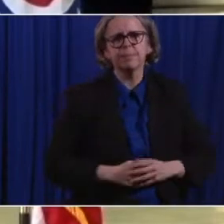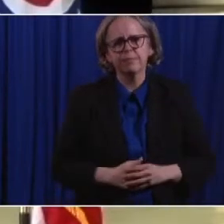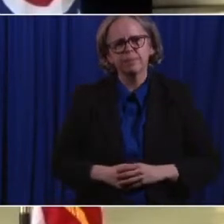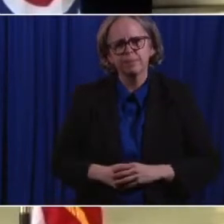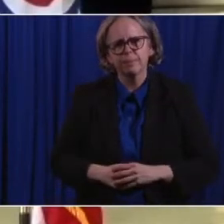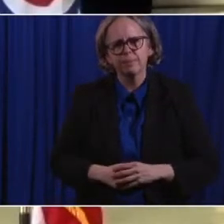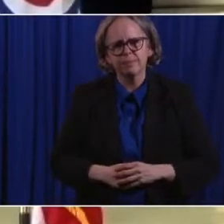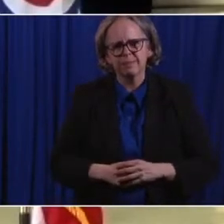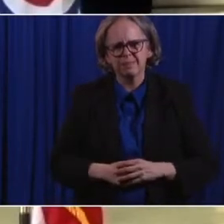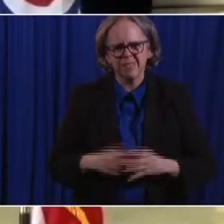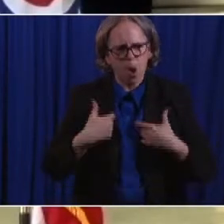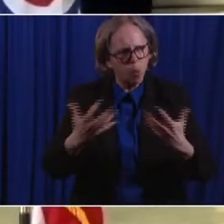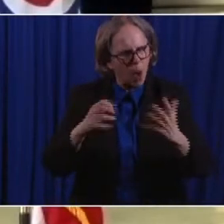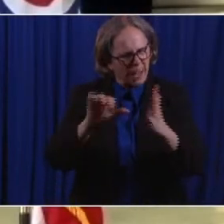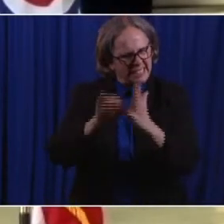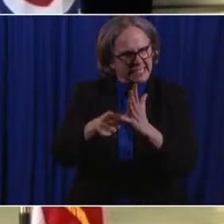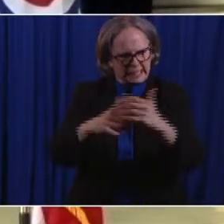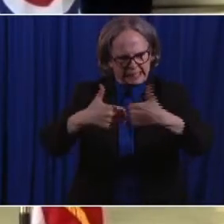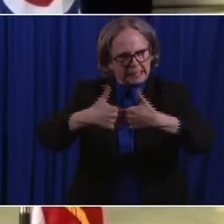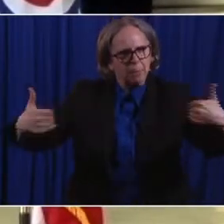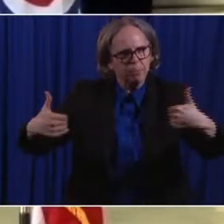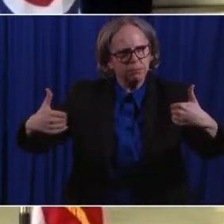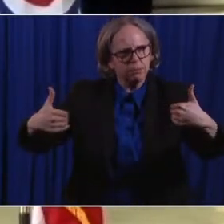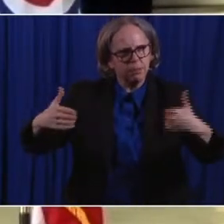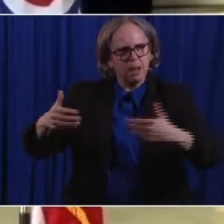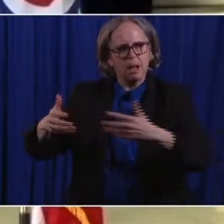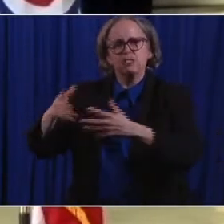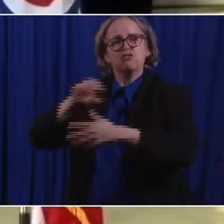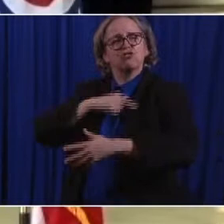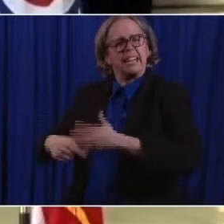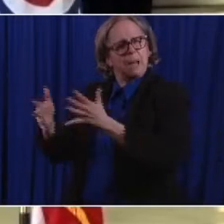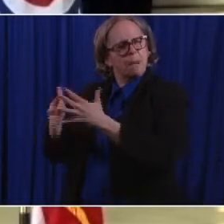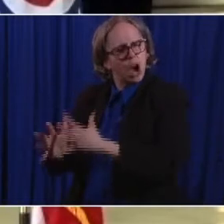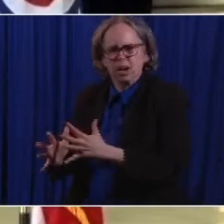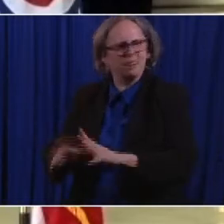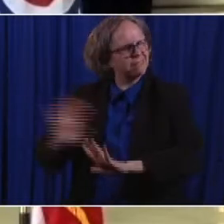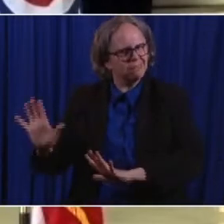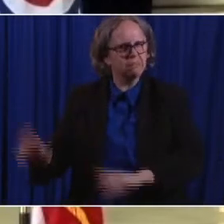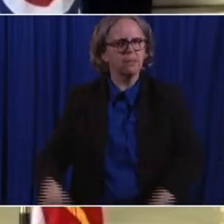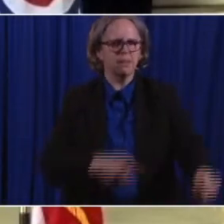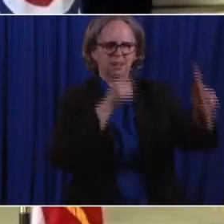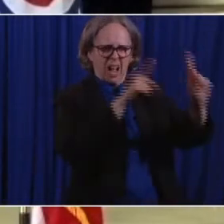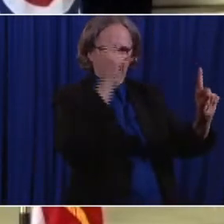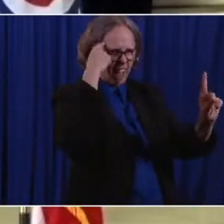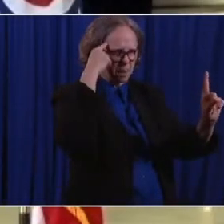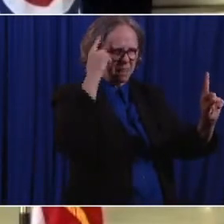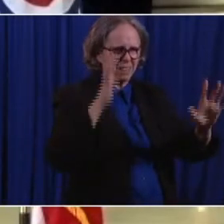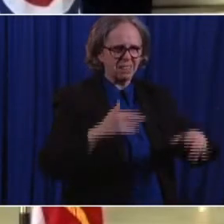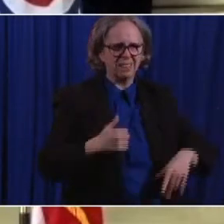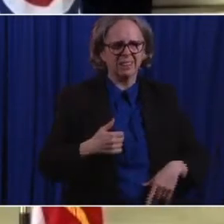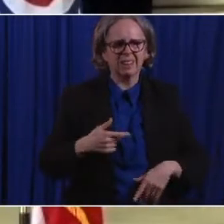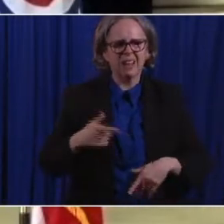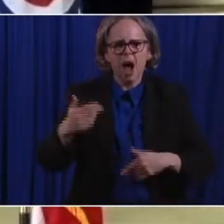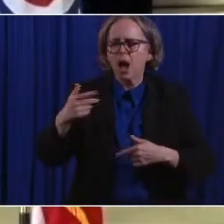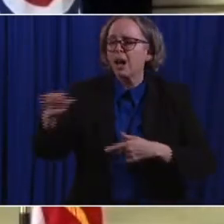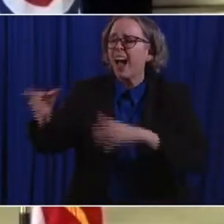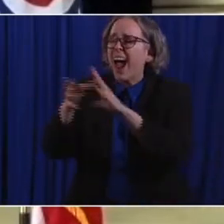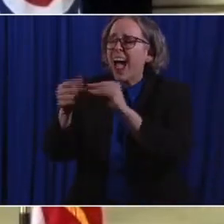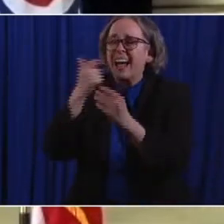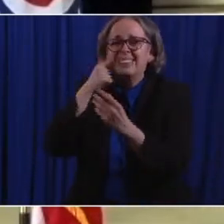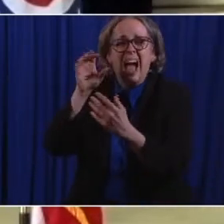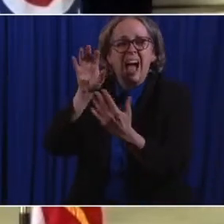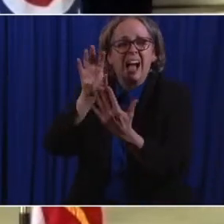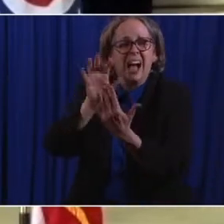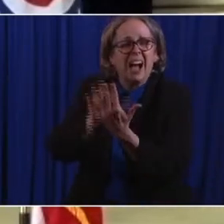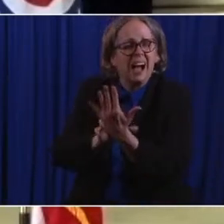opportunity to say all that. I did not get a chance to see the letter. It did not come to me, did not come to our office. We've been able to track it down.